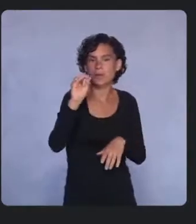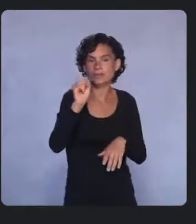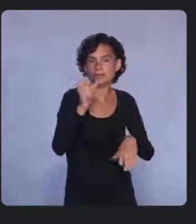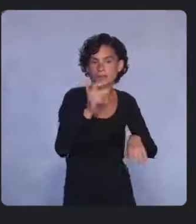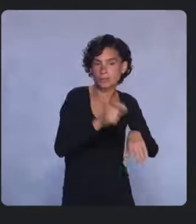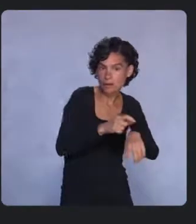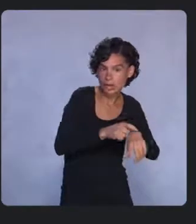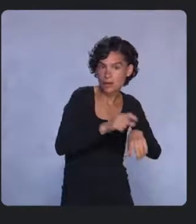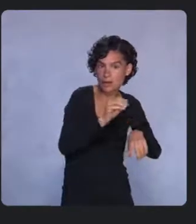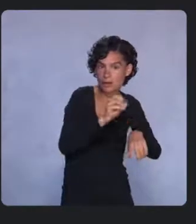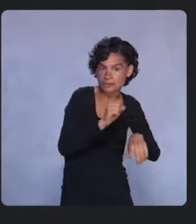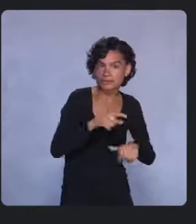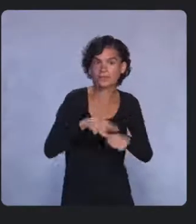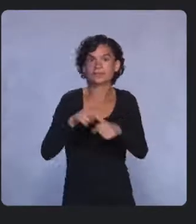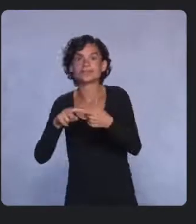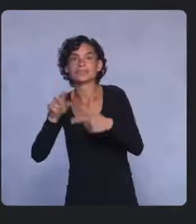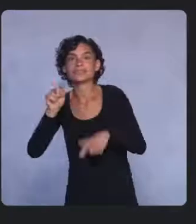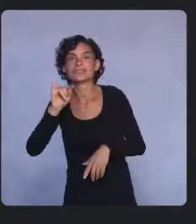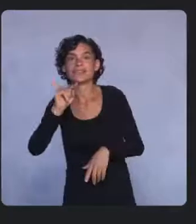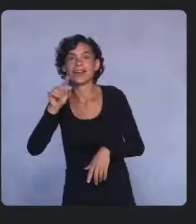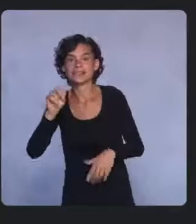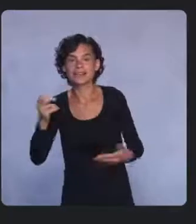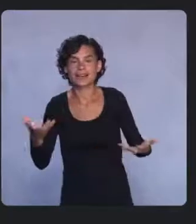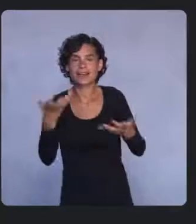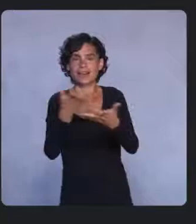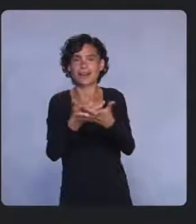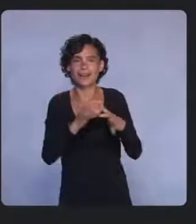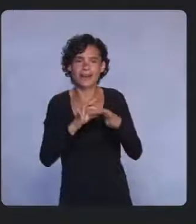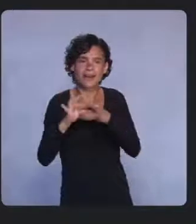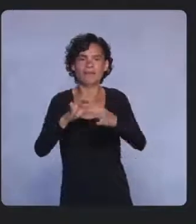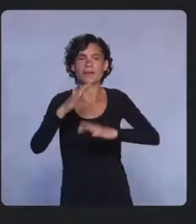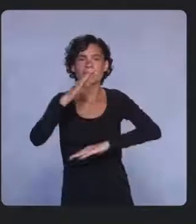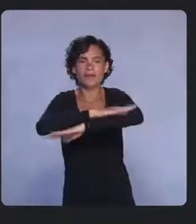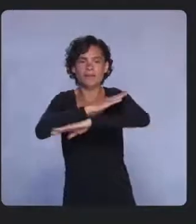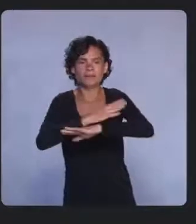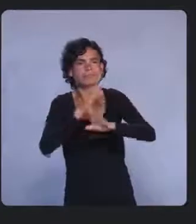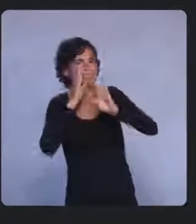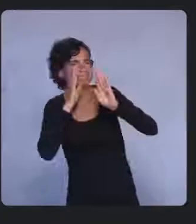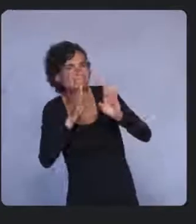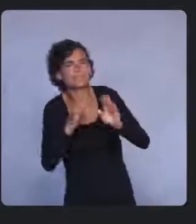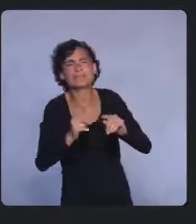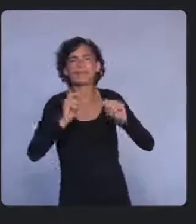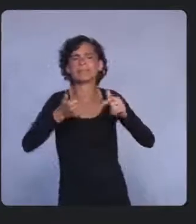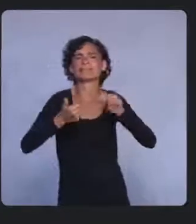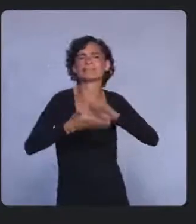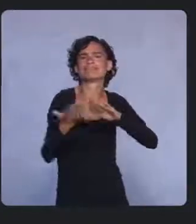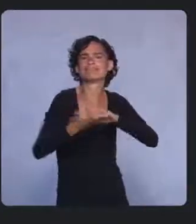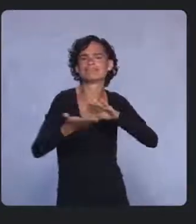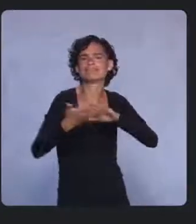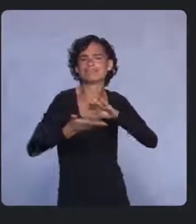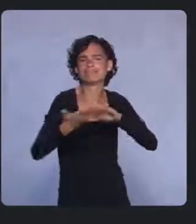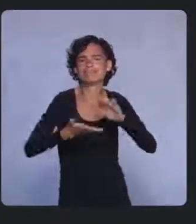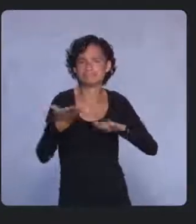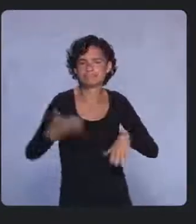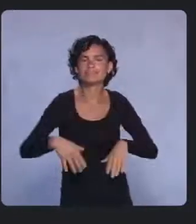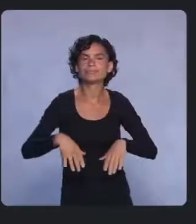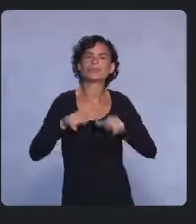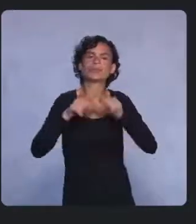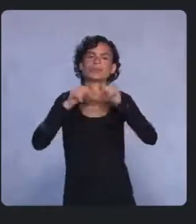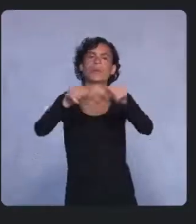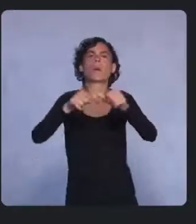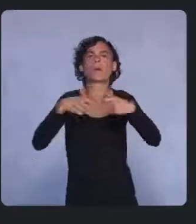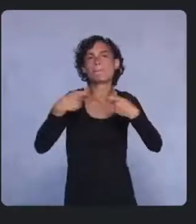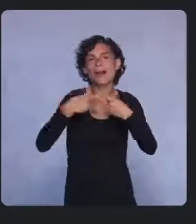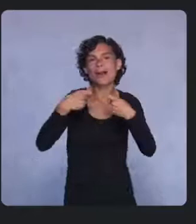Tizen, into a unified platform focused on faster performance, longer battery life, and a thriving developer